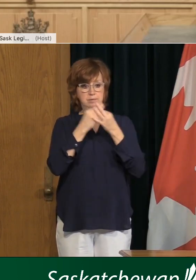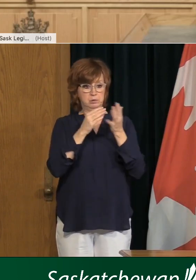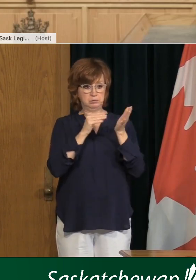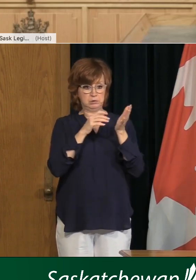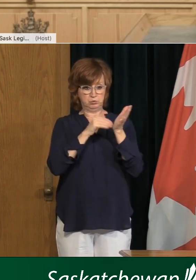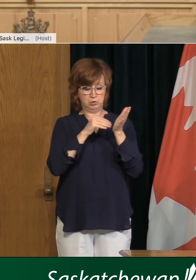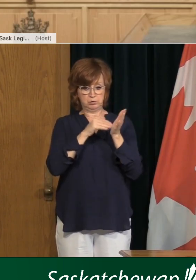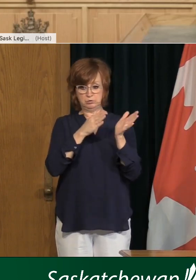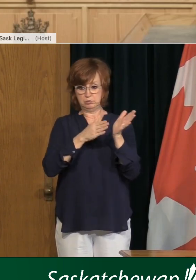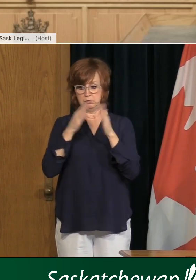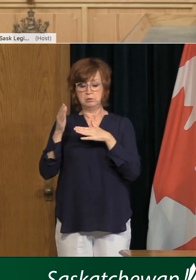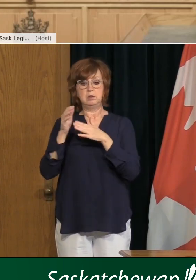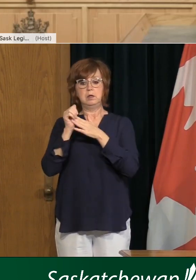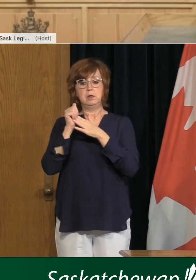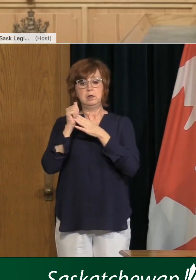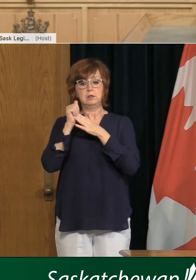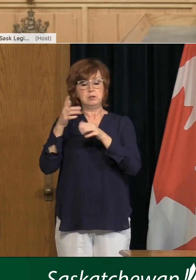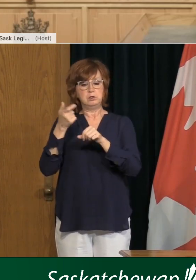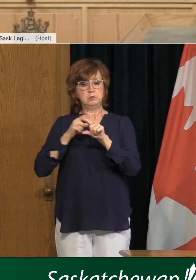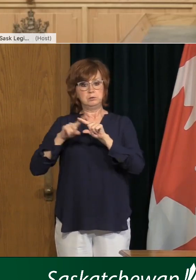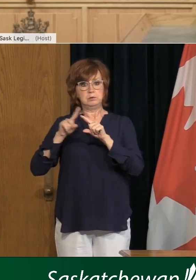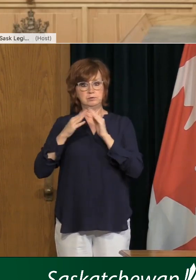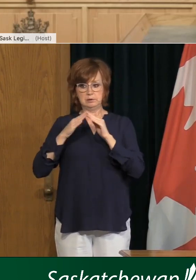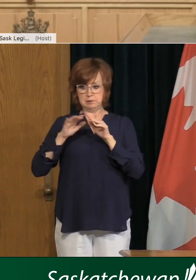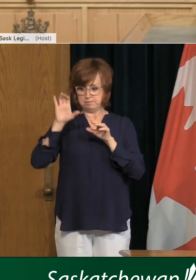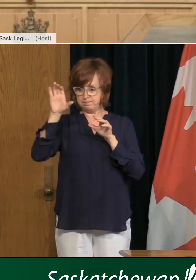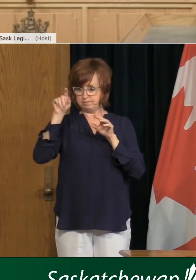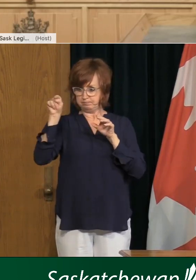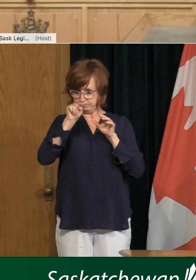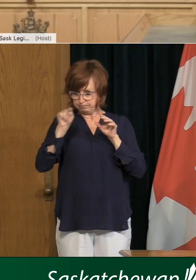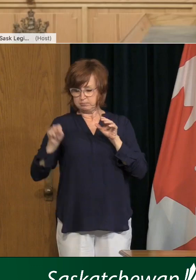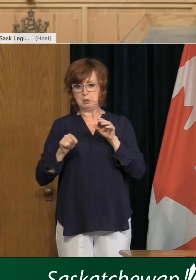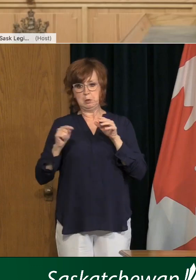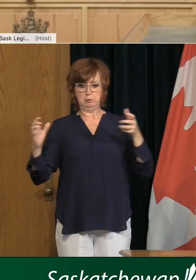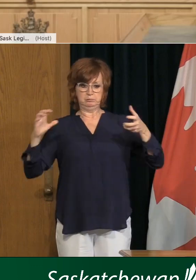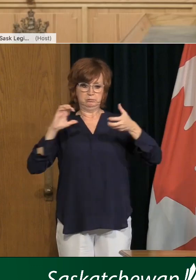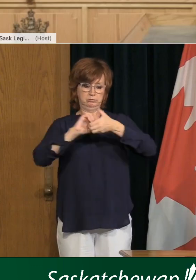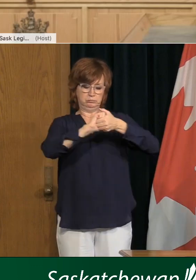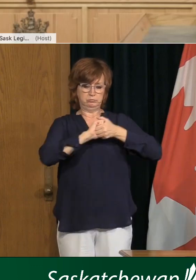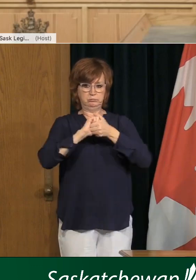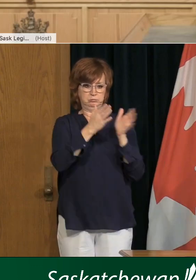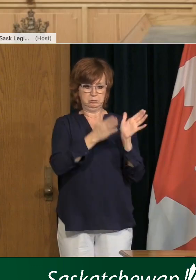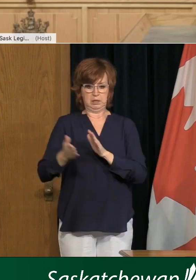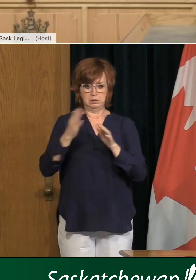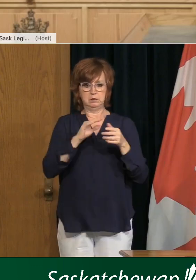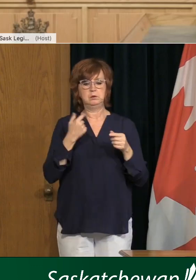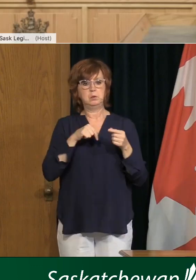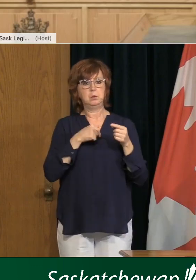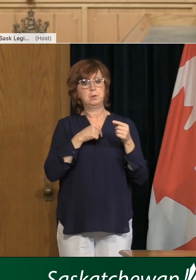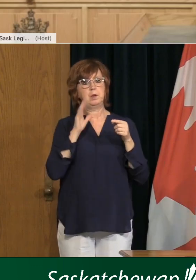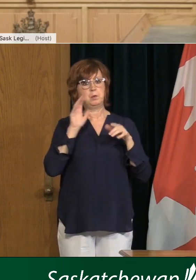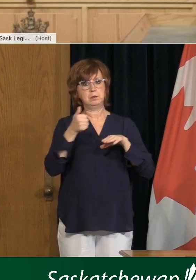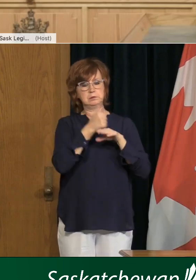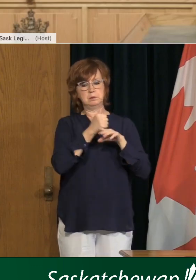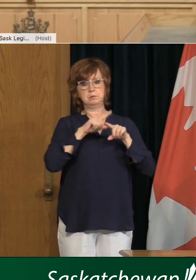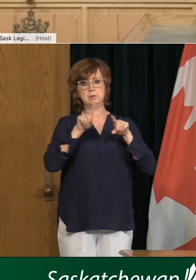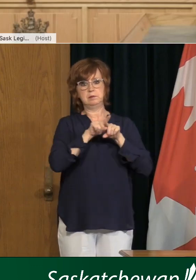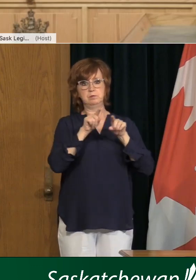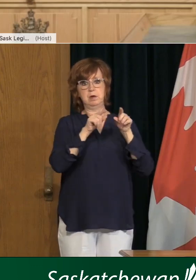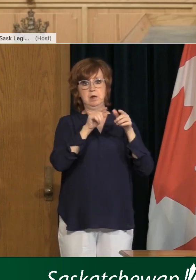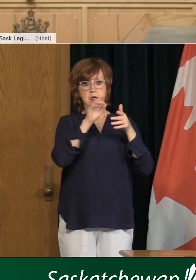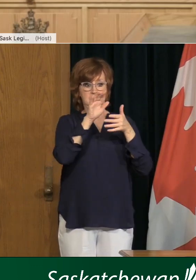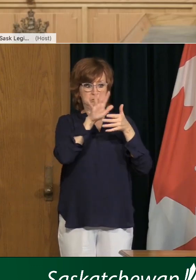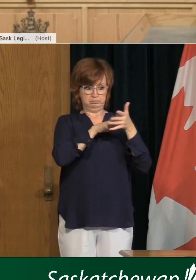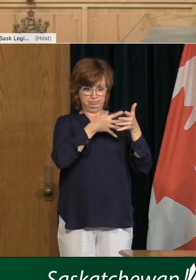with these people going forward. This is a gradual, phased-in plan that will allow for the resumption of health services in both urban and